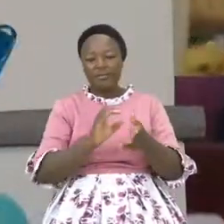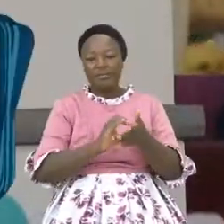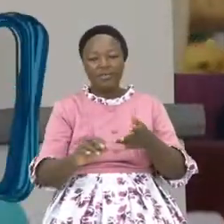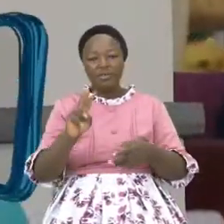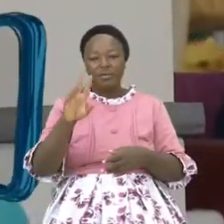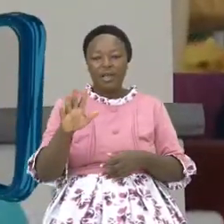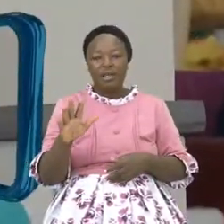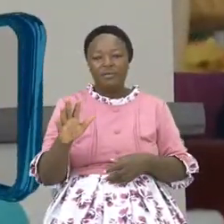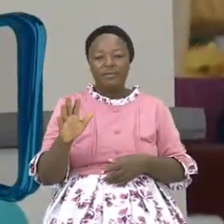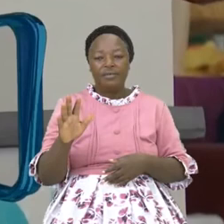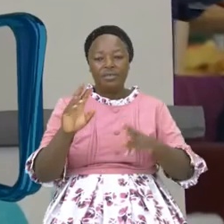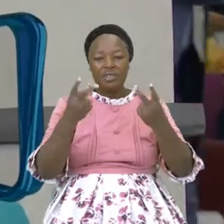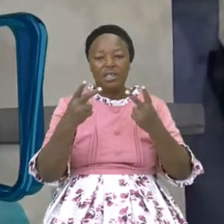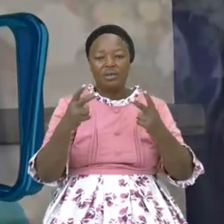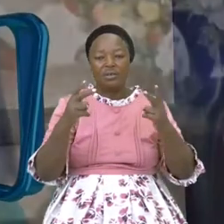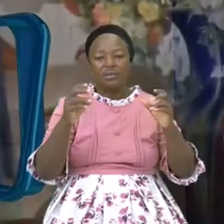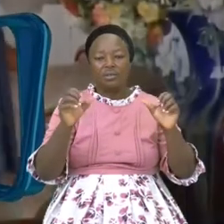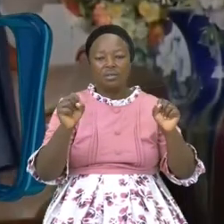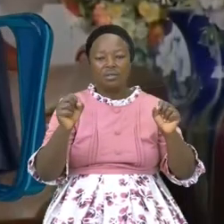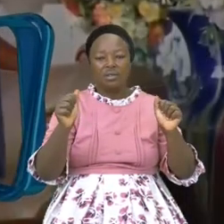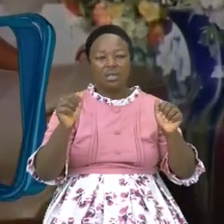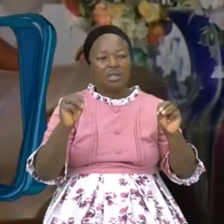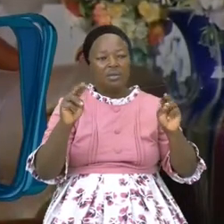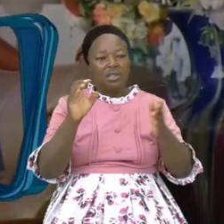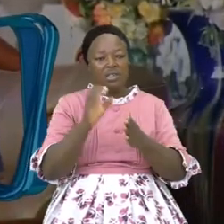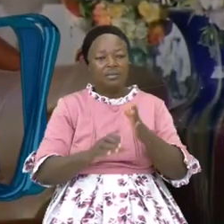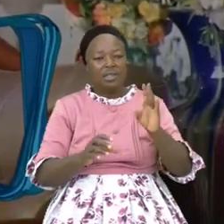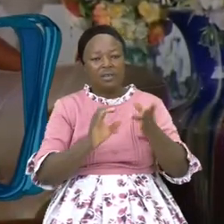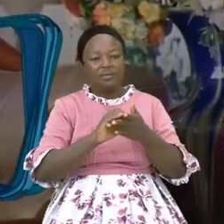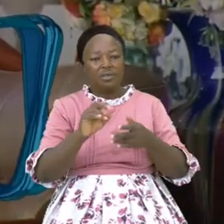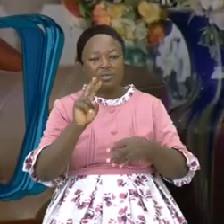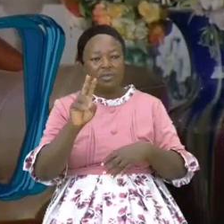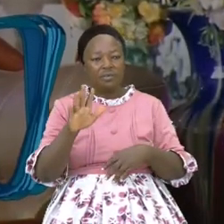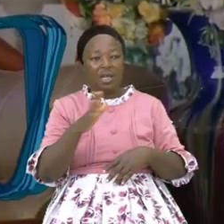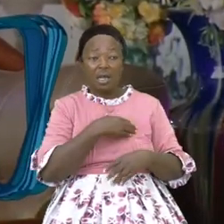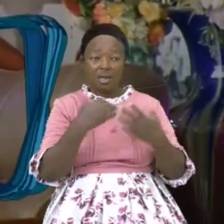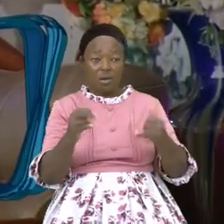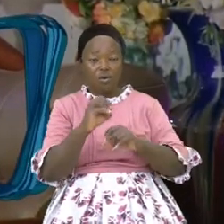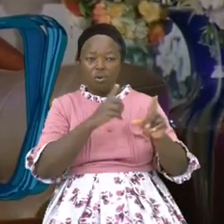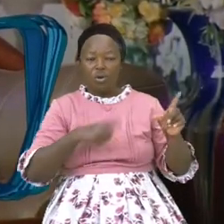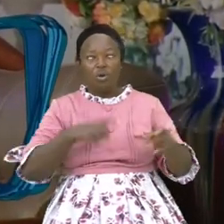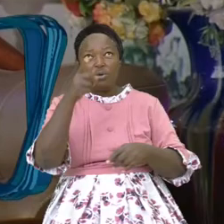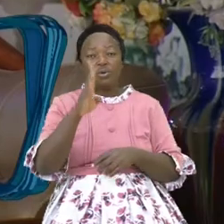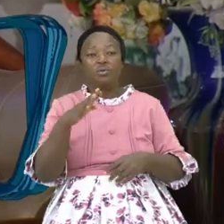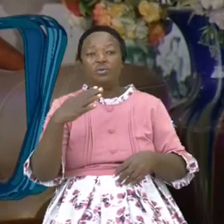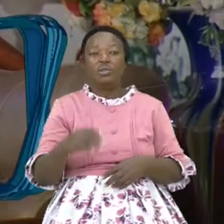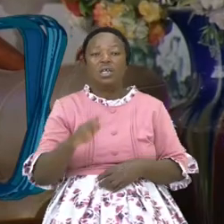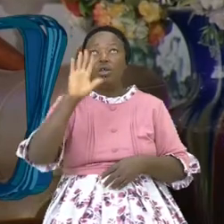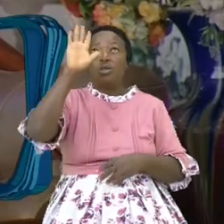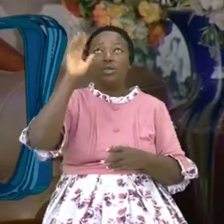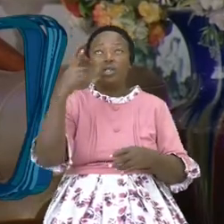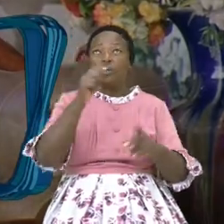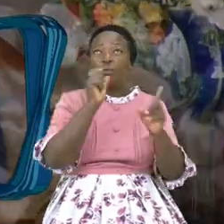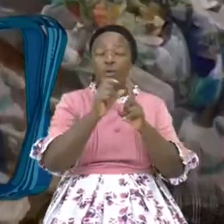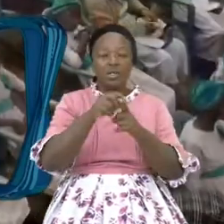Samuel chapter 7, verse 25. And now, O Lord God, the word that